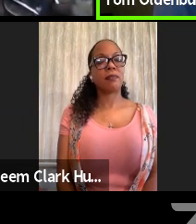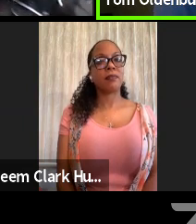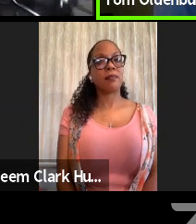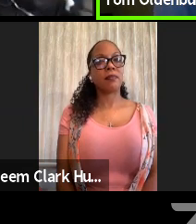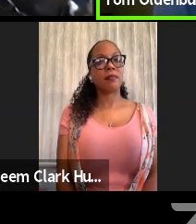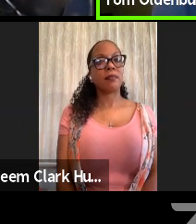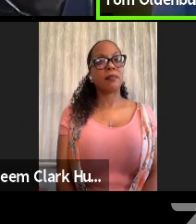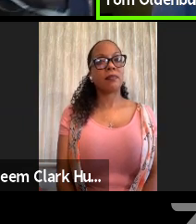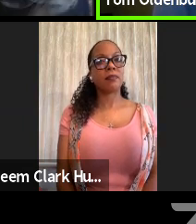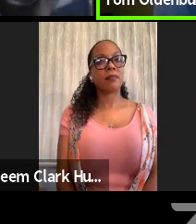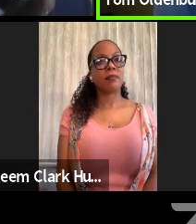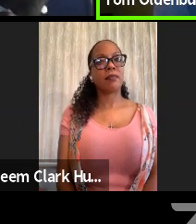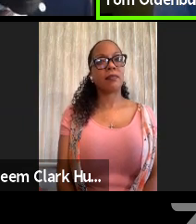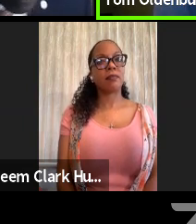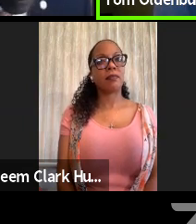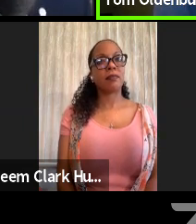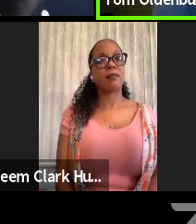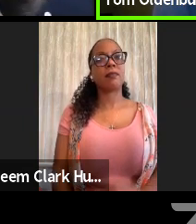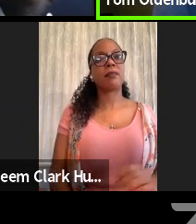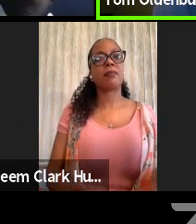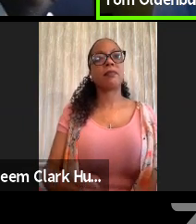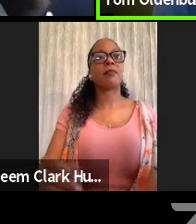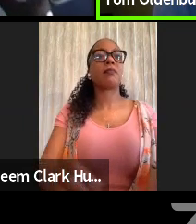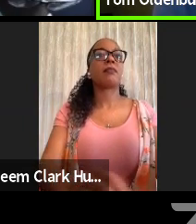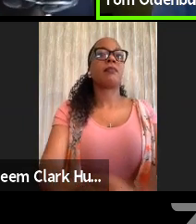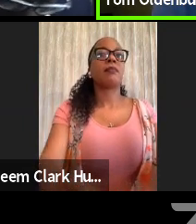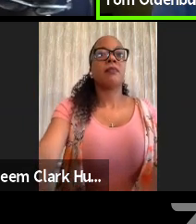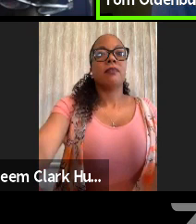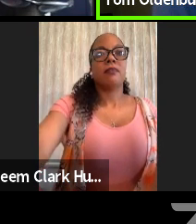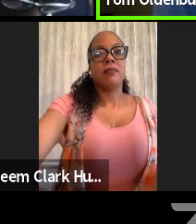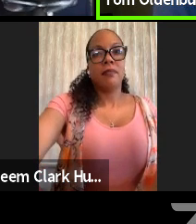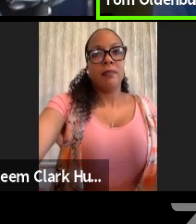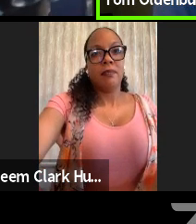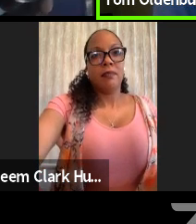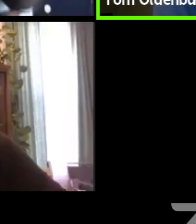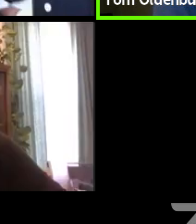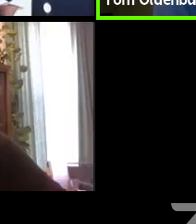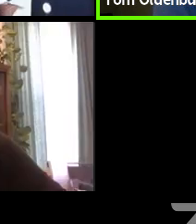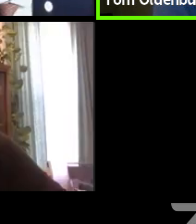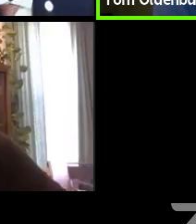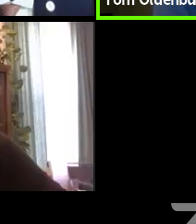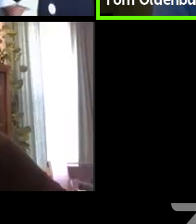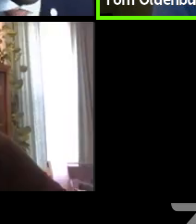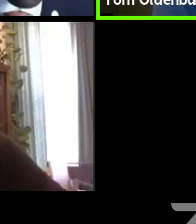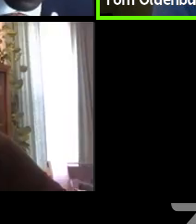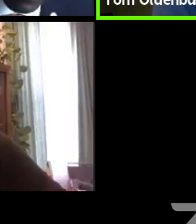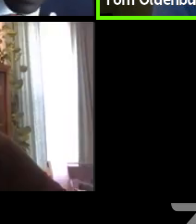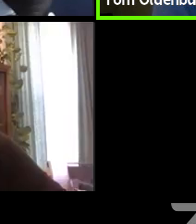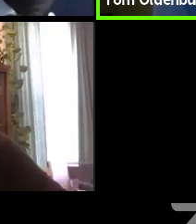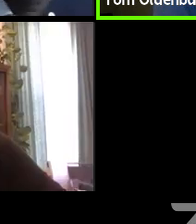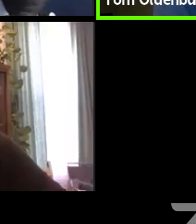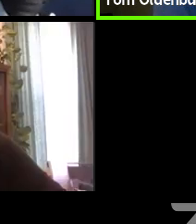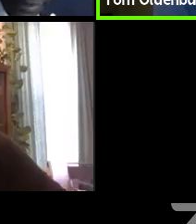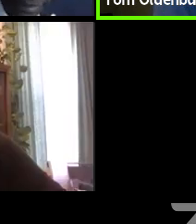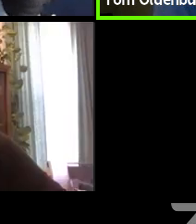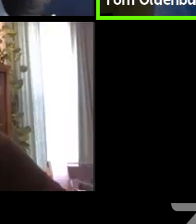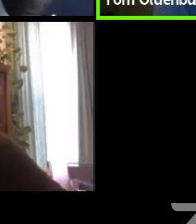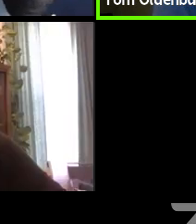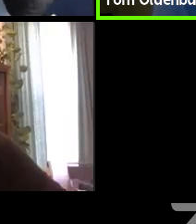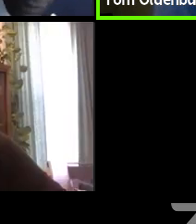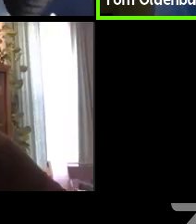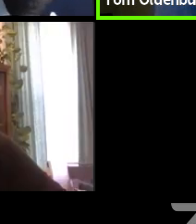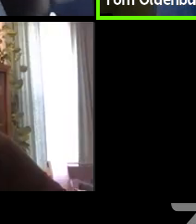line 17, it will add to the end of that paragraph, the end of that sentence that reads, not to exceed the